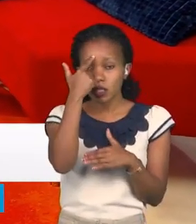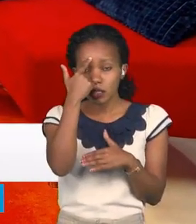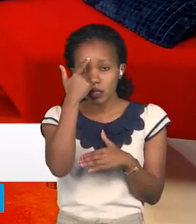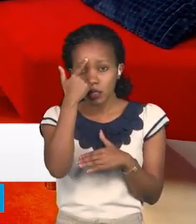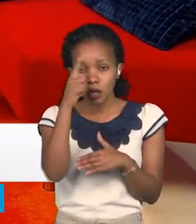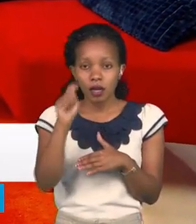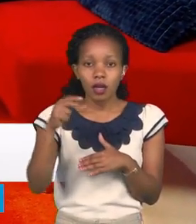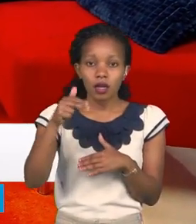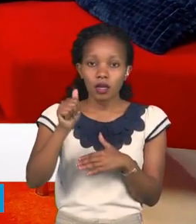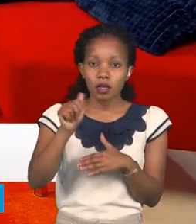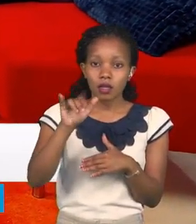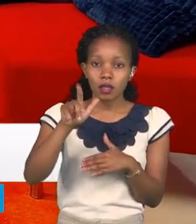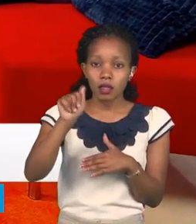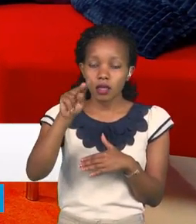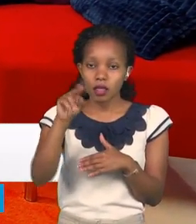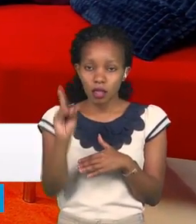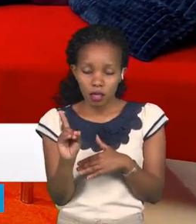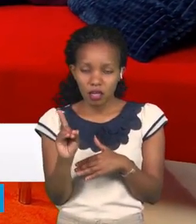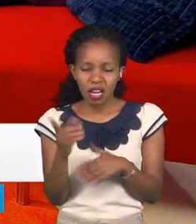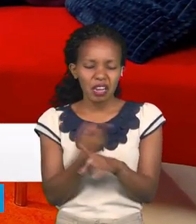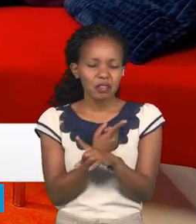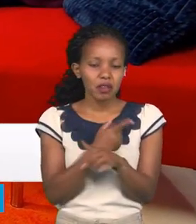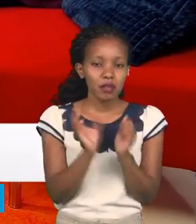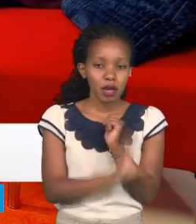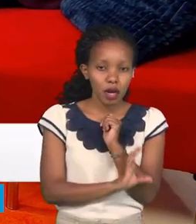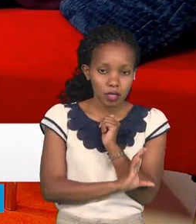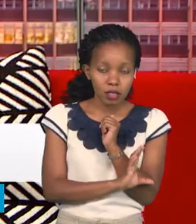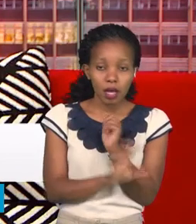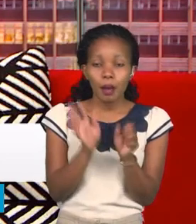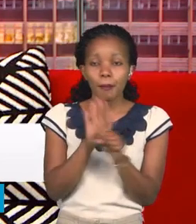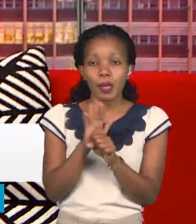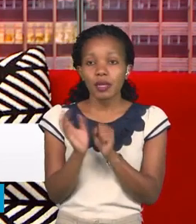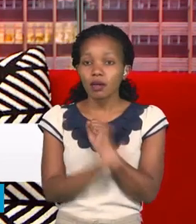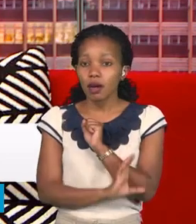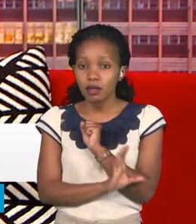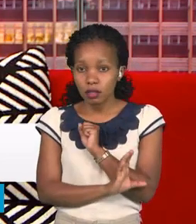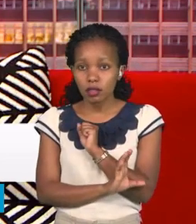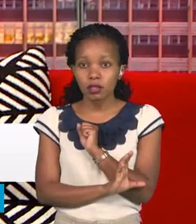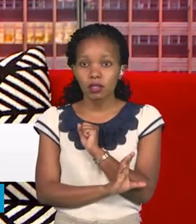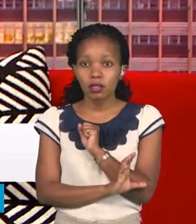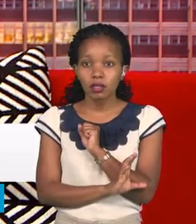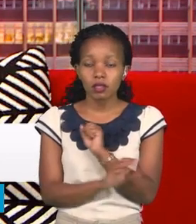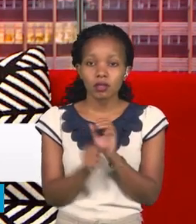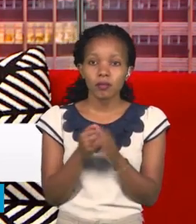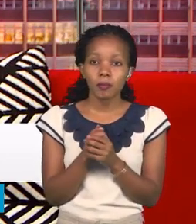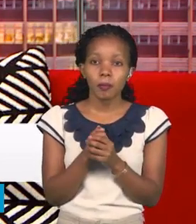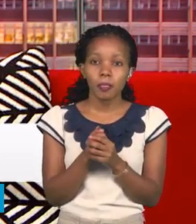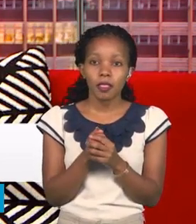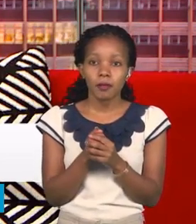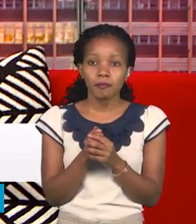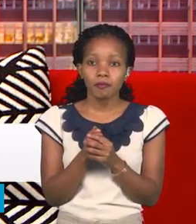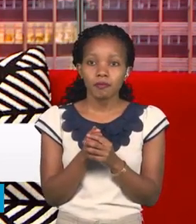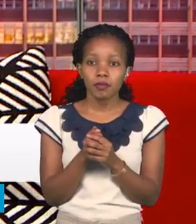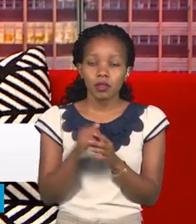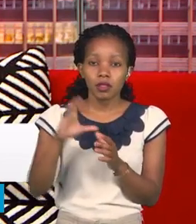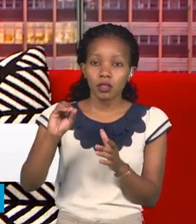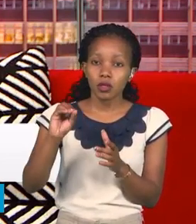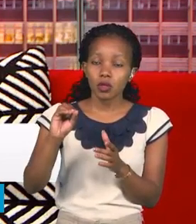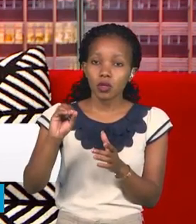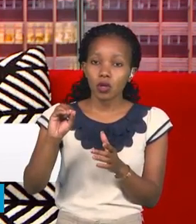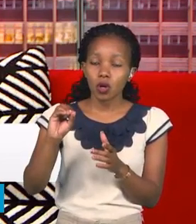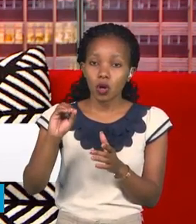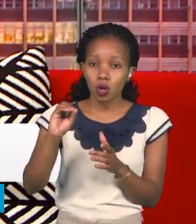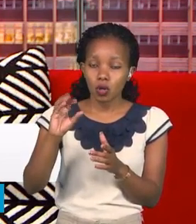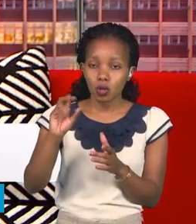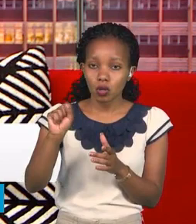at Thailand, if you look at Singapore. Mm-hmm. Most of these countries are Korea, Costa Rica. Sure. So what